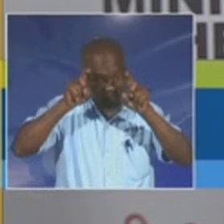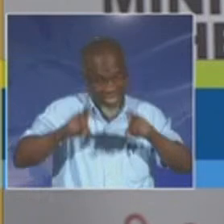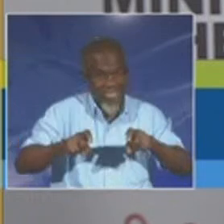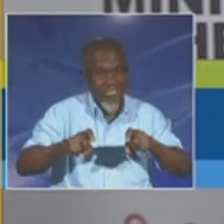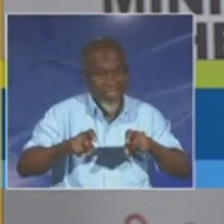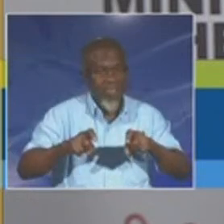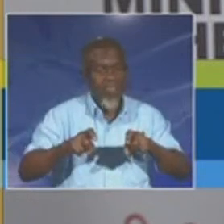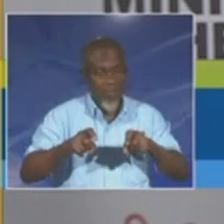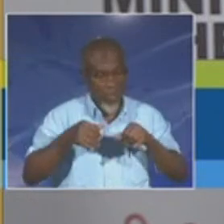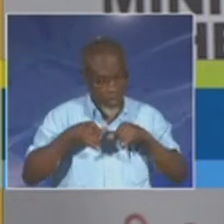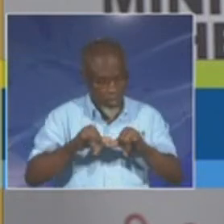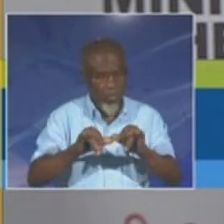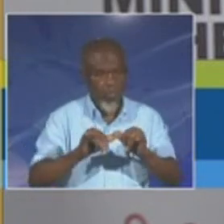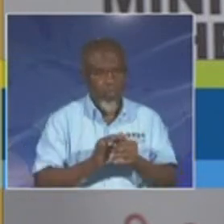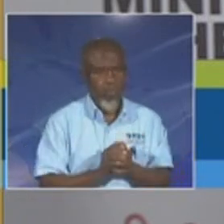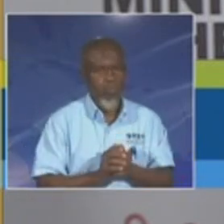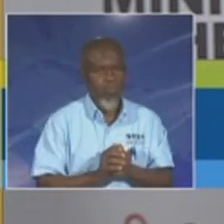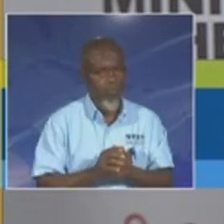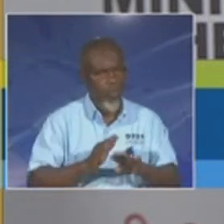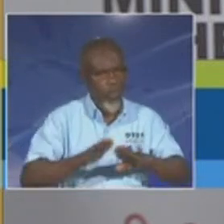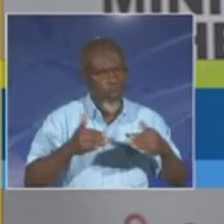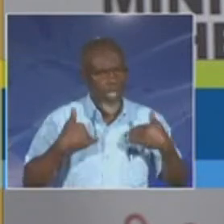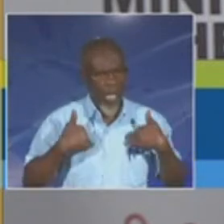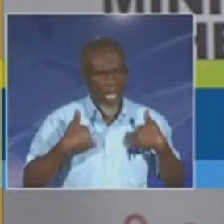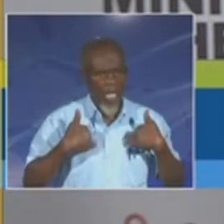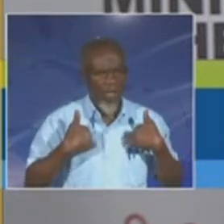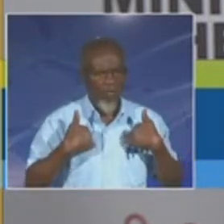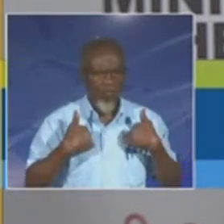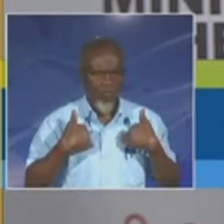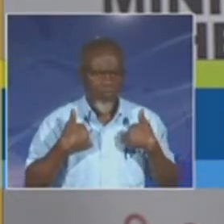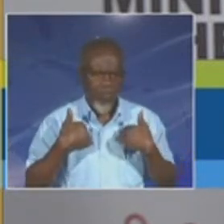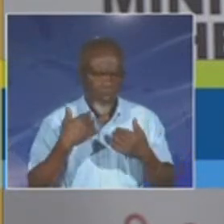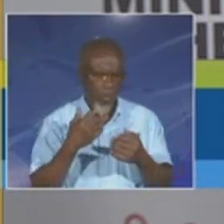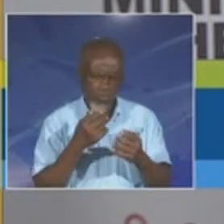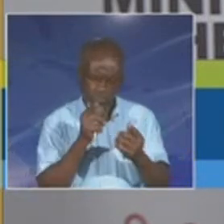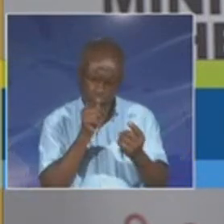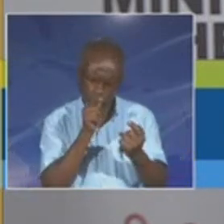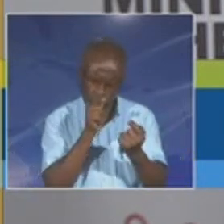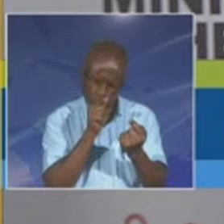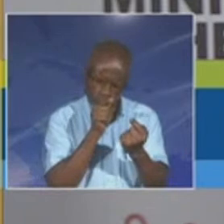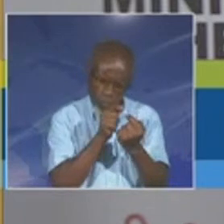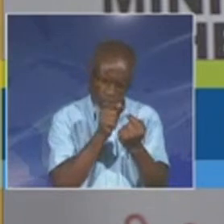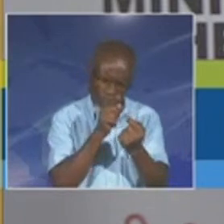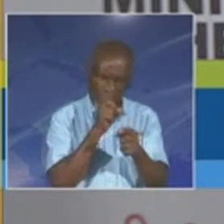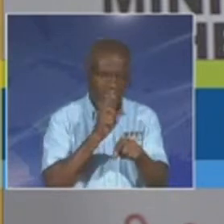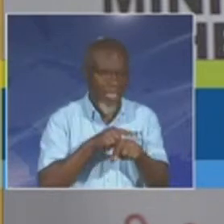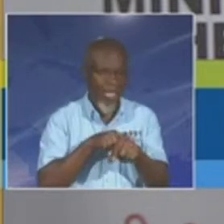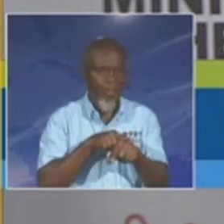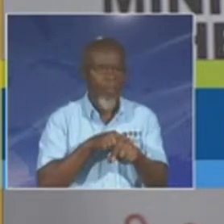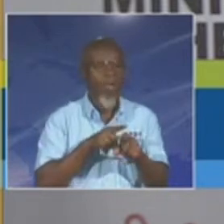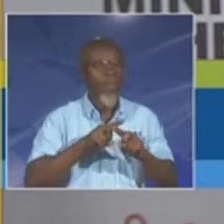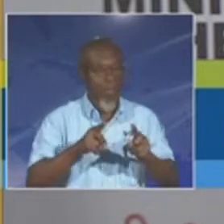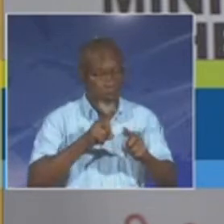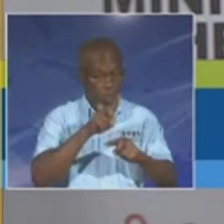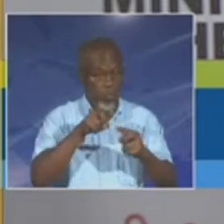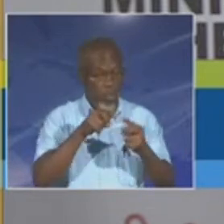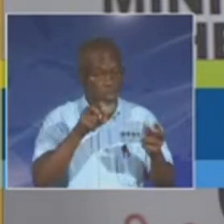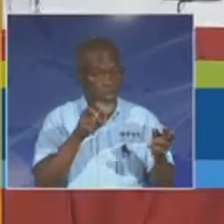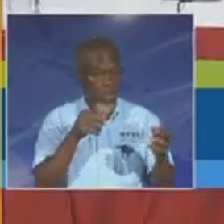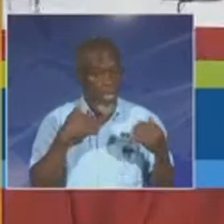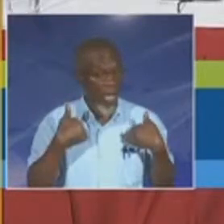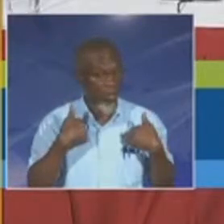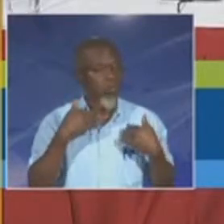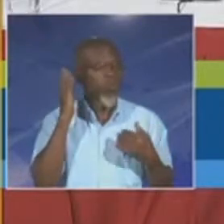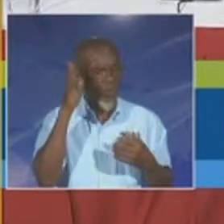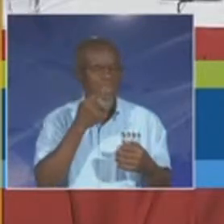on it. Don't have any fixed timeline as yet for the start, but as soon as we do, we will let you know. Thank you very much, CMO. And